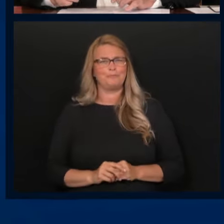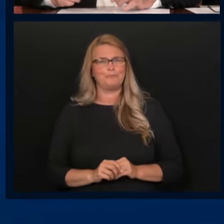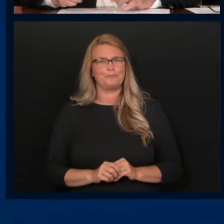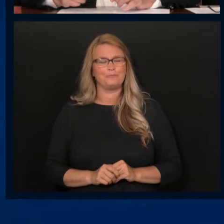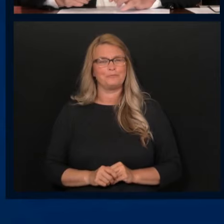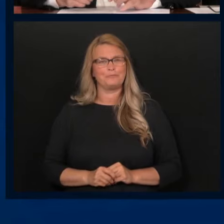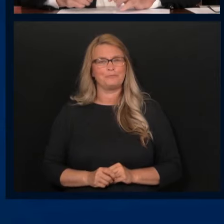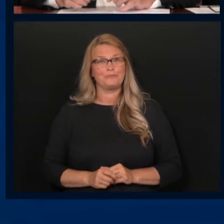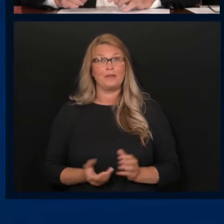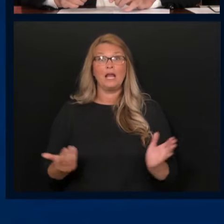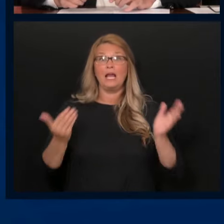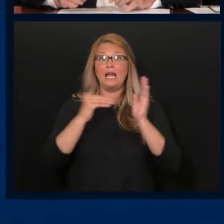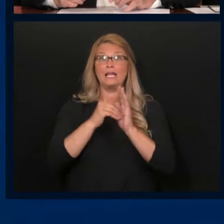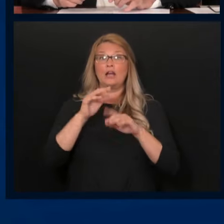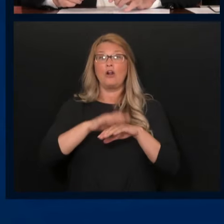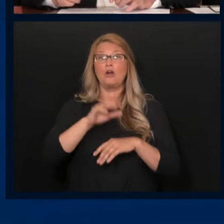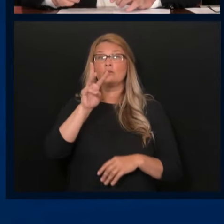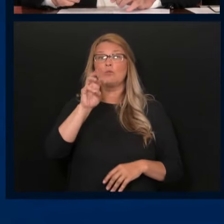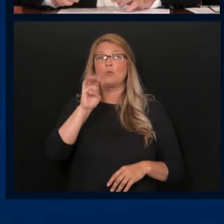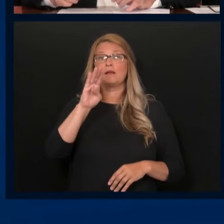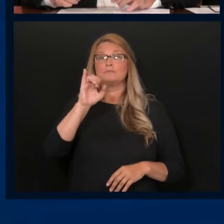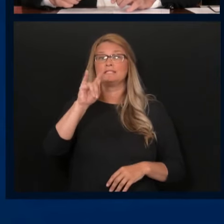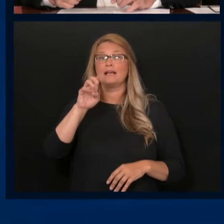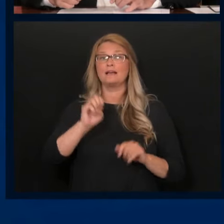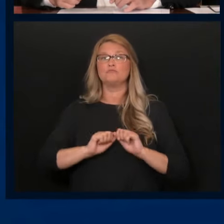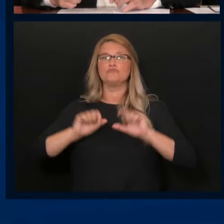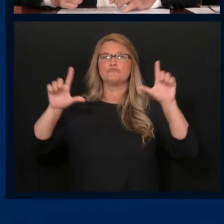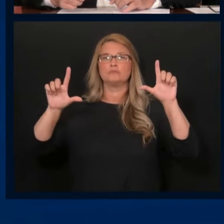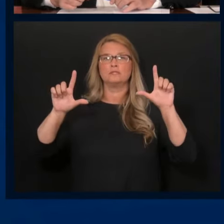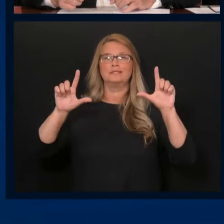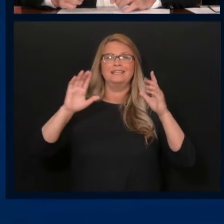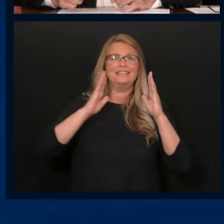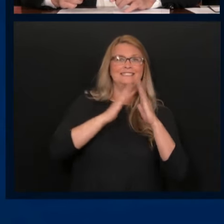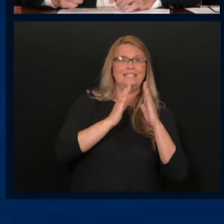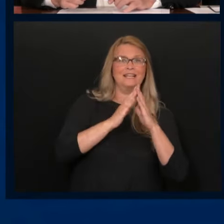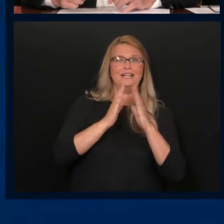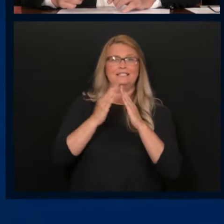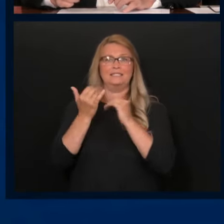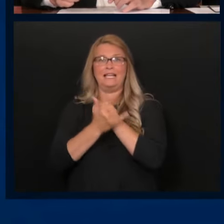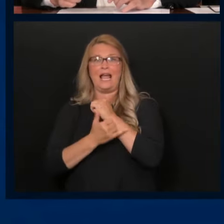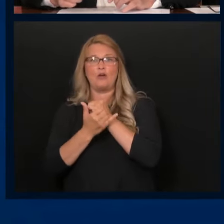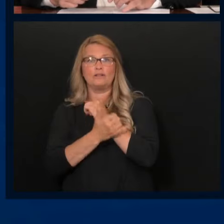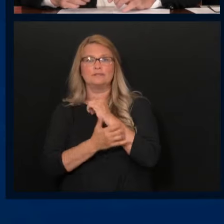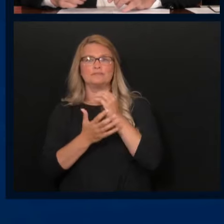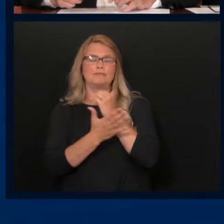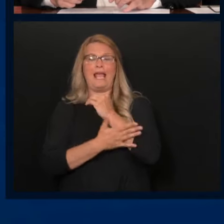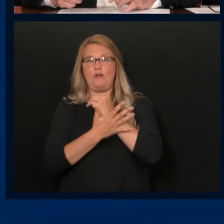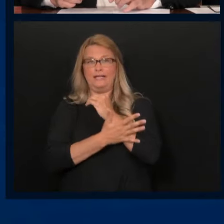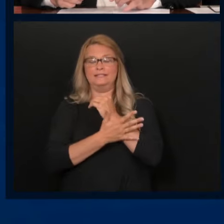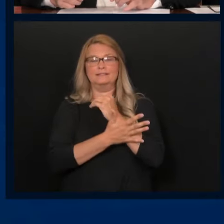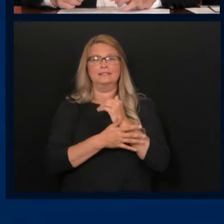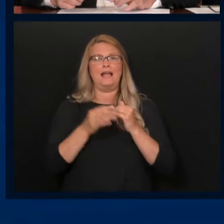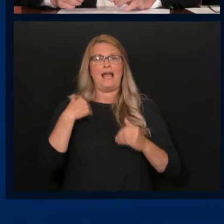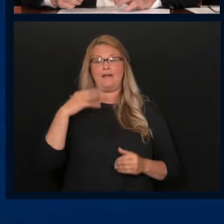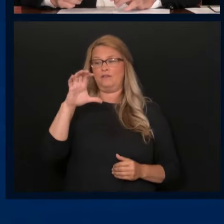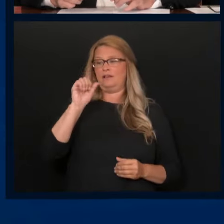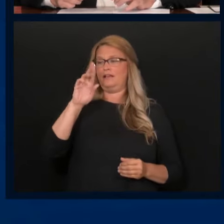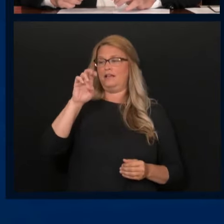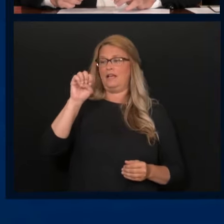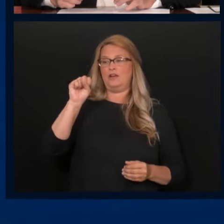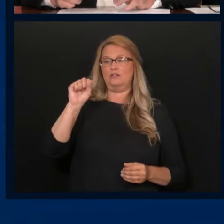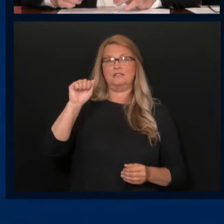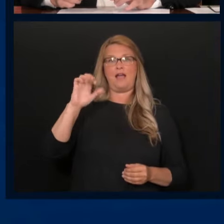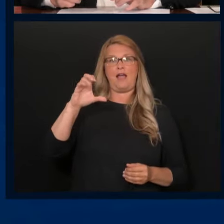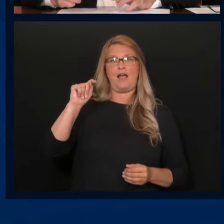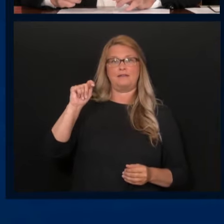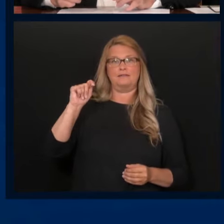Again, up on our website, as far as our cities and our counties applying for the CARES Act money,